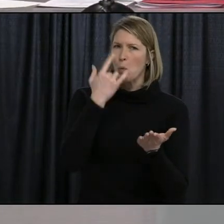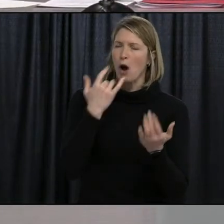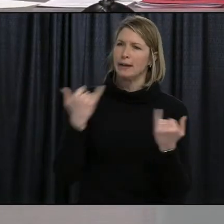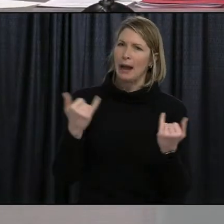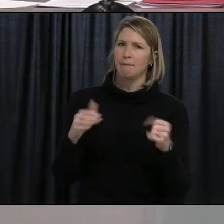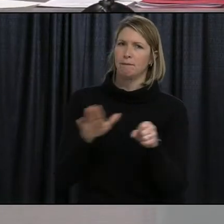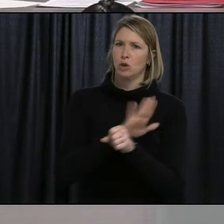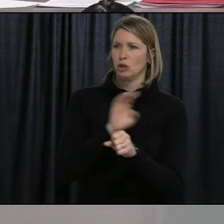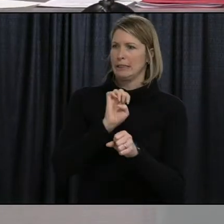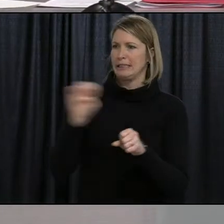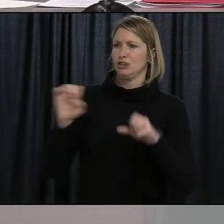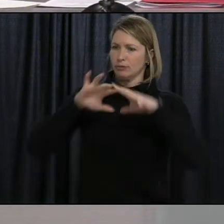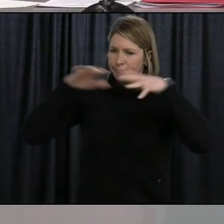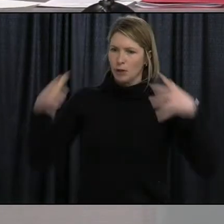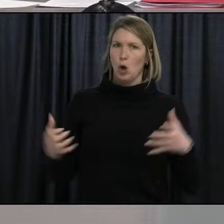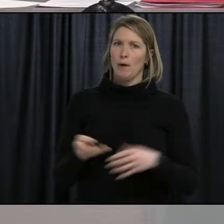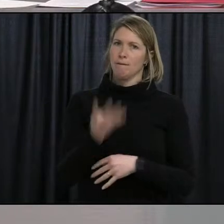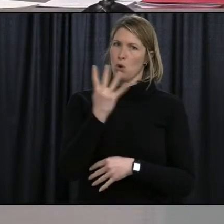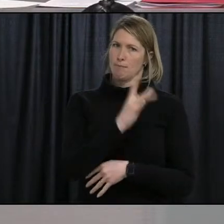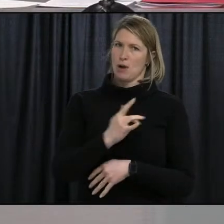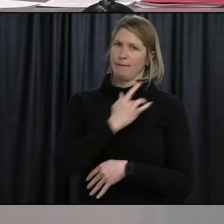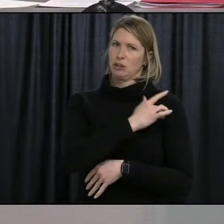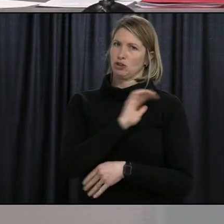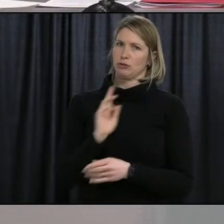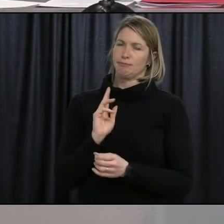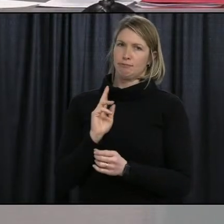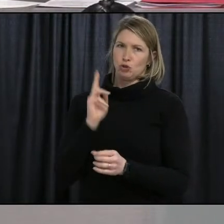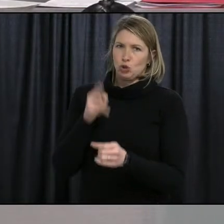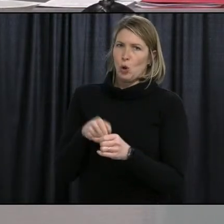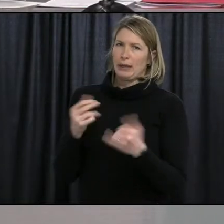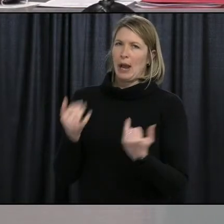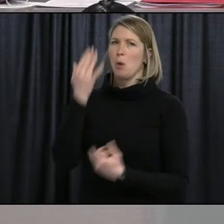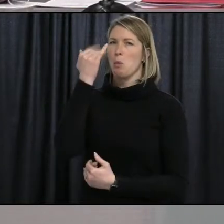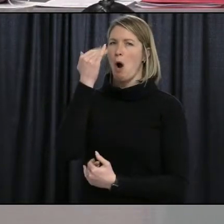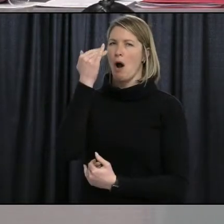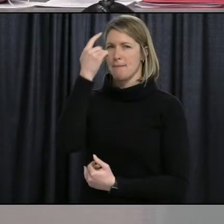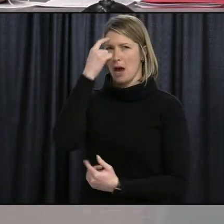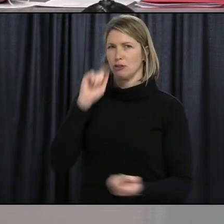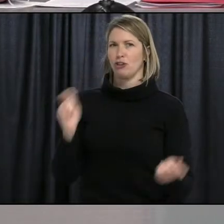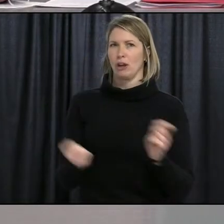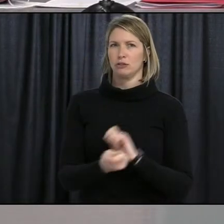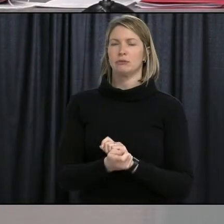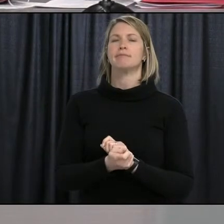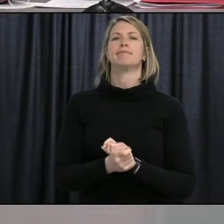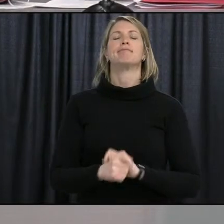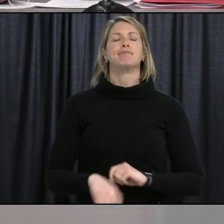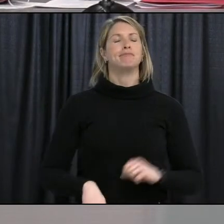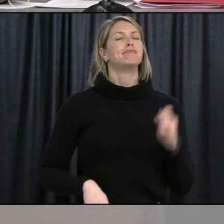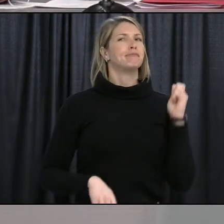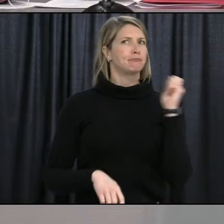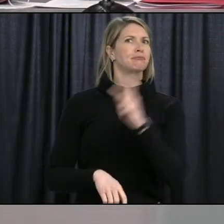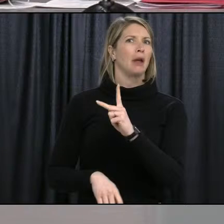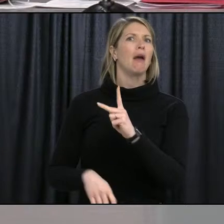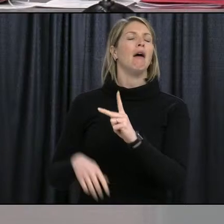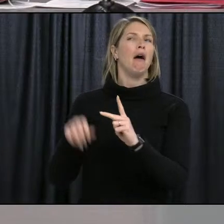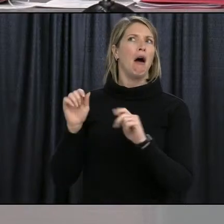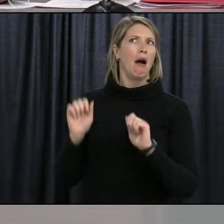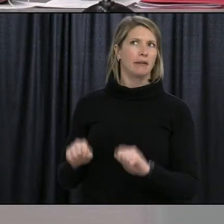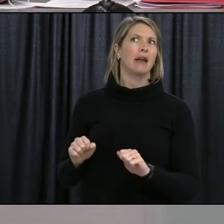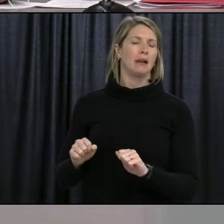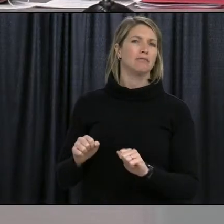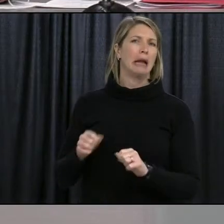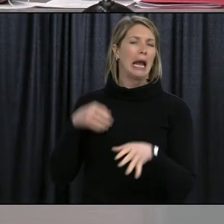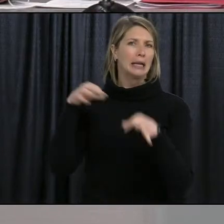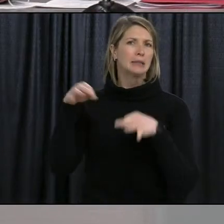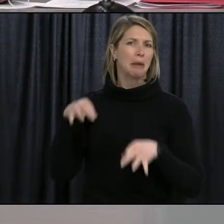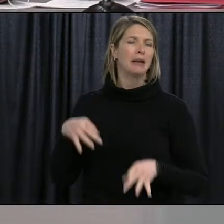bubble. Well, I can take a stab at that. I think it probably happened on 2 levels. It happened on the medical officers of health level,